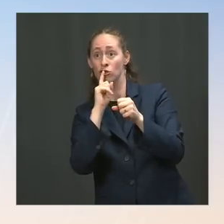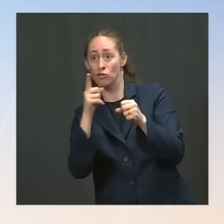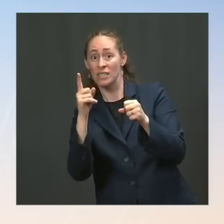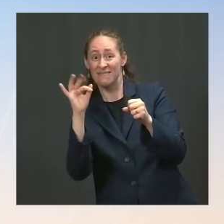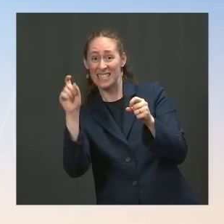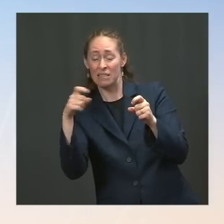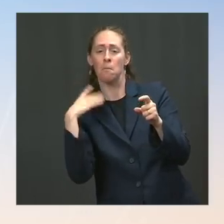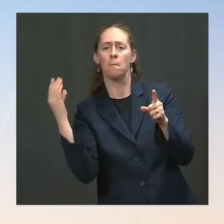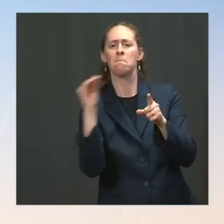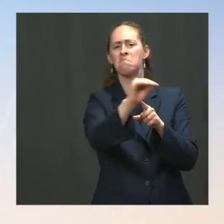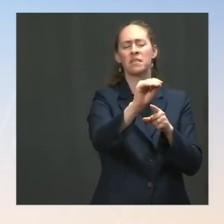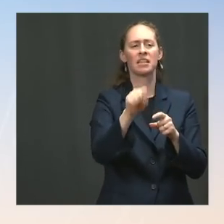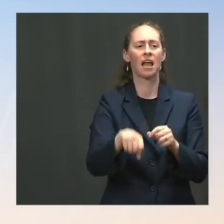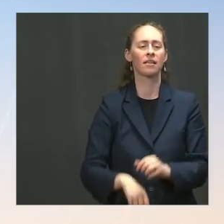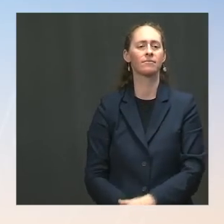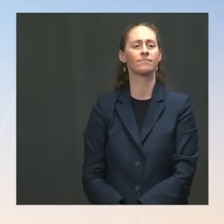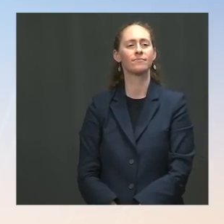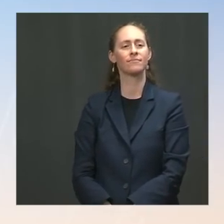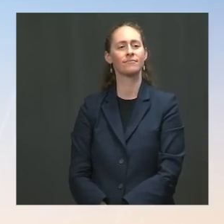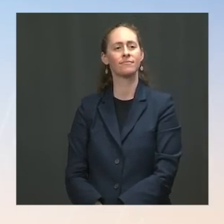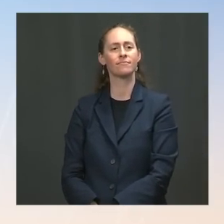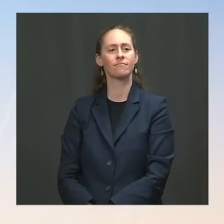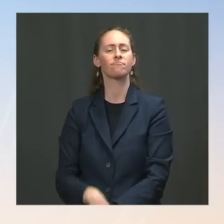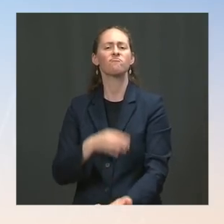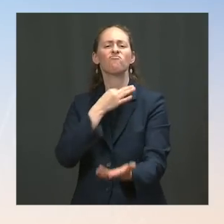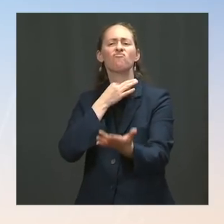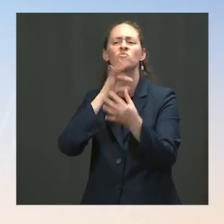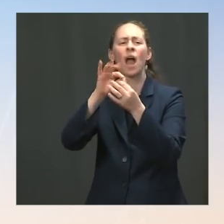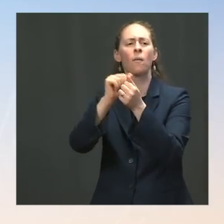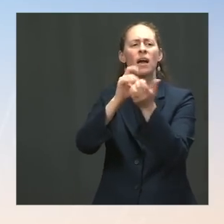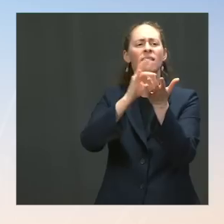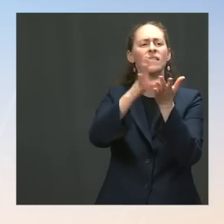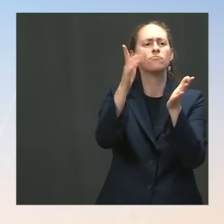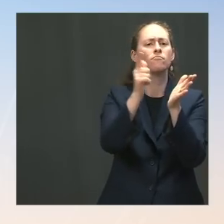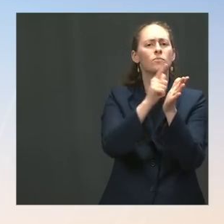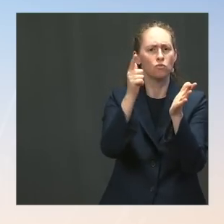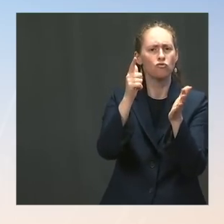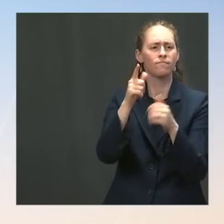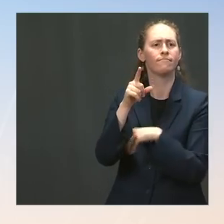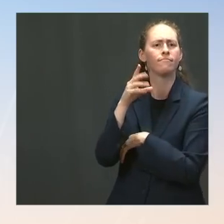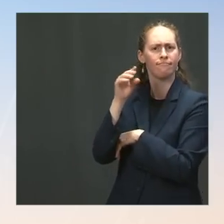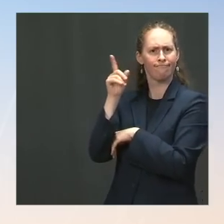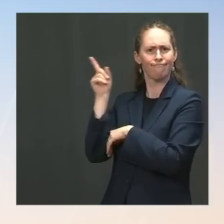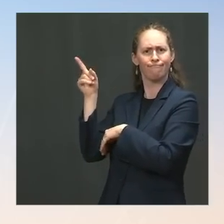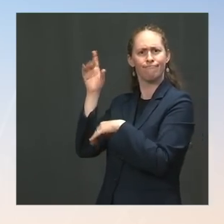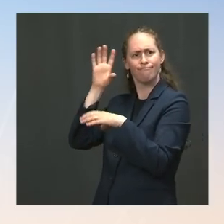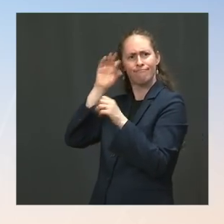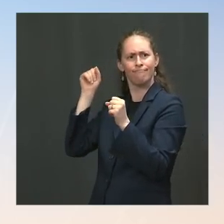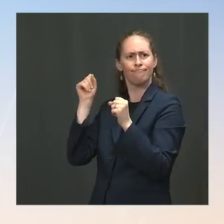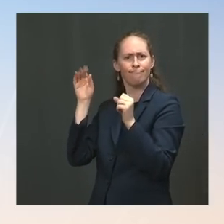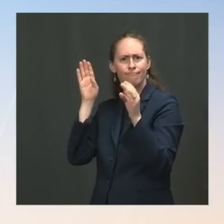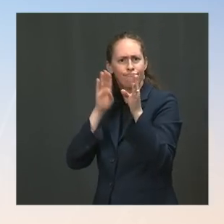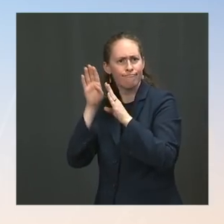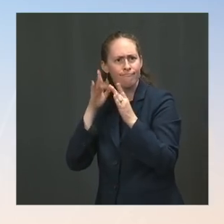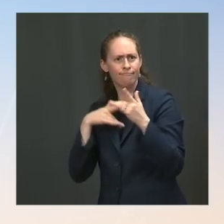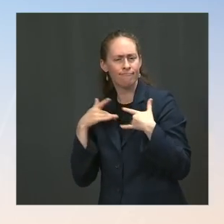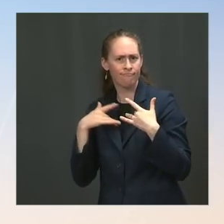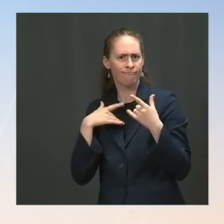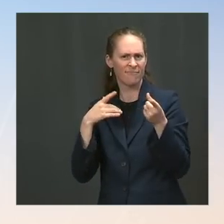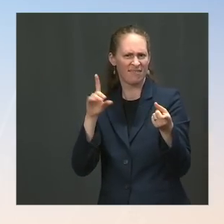the eviction moratorium and the concerns of the president, and you have expressed about Delta, particularly paying them, I'm